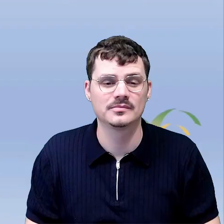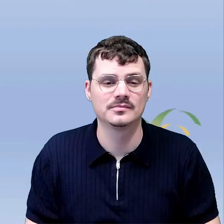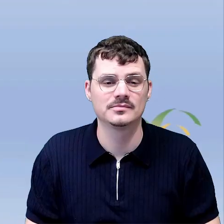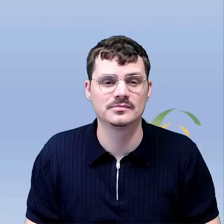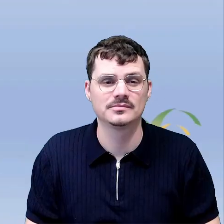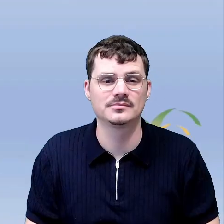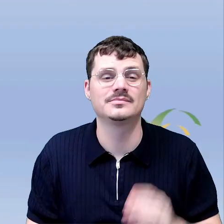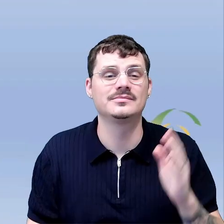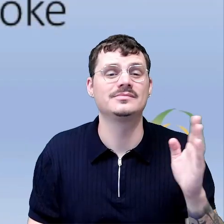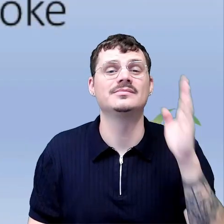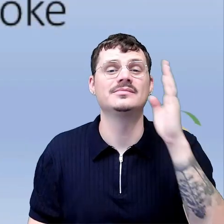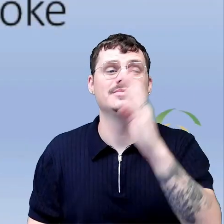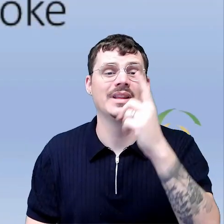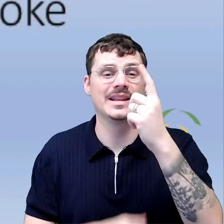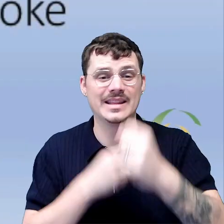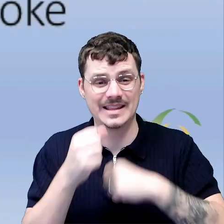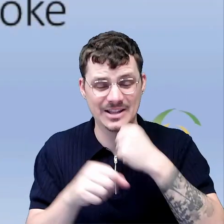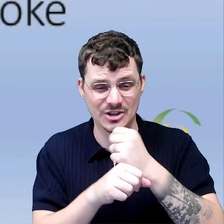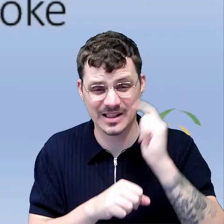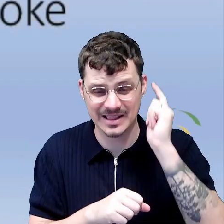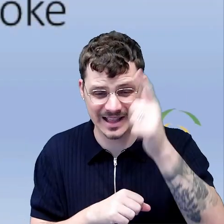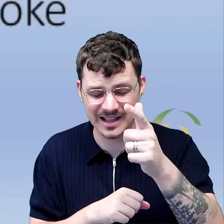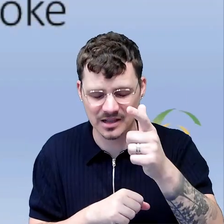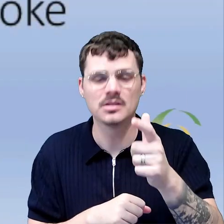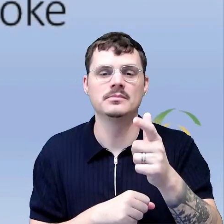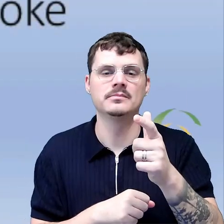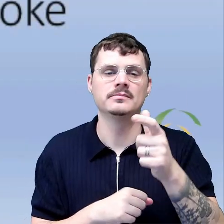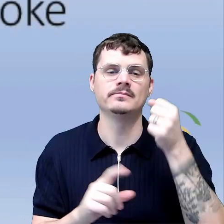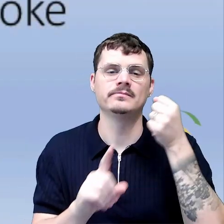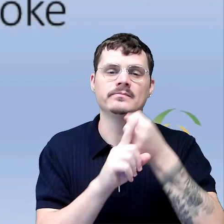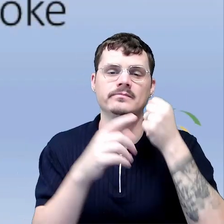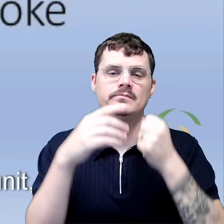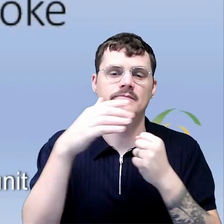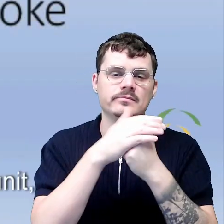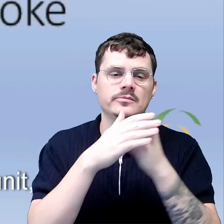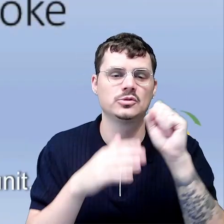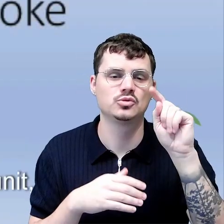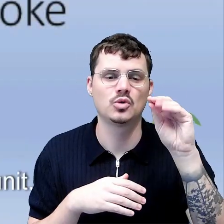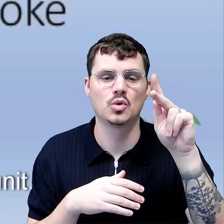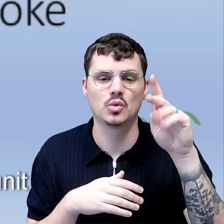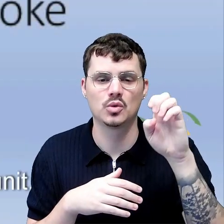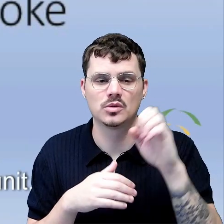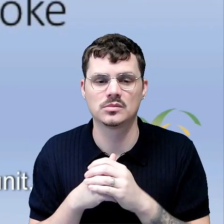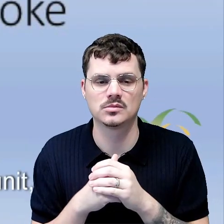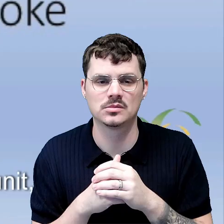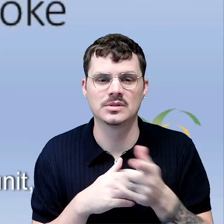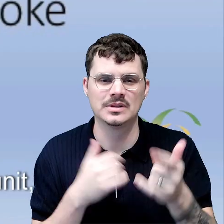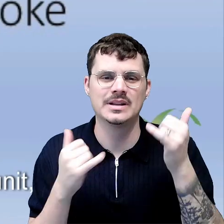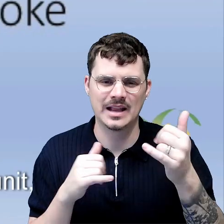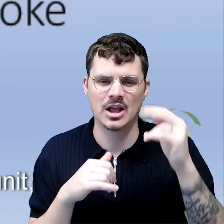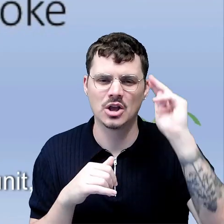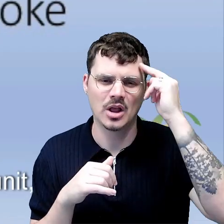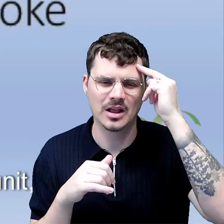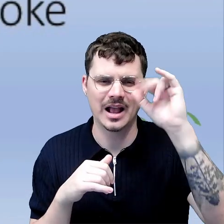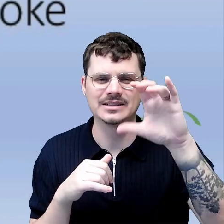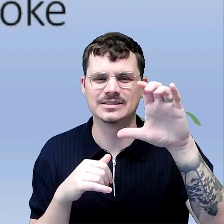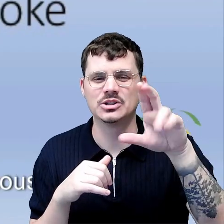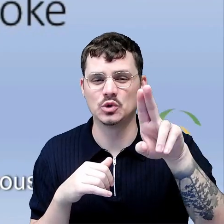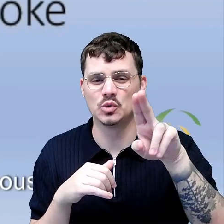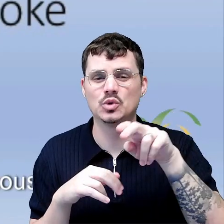A year or so later, Mary had a stroke. She's lying in the neurology intensive